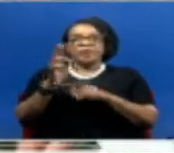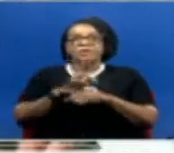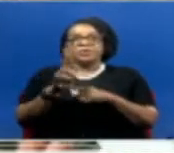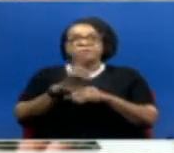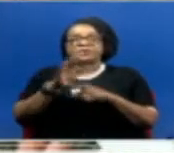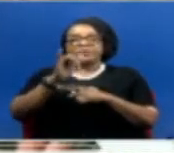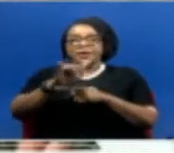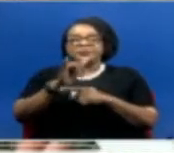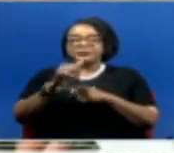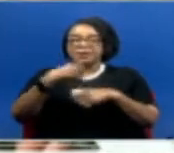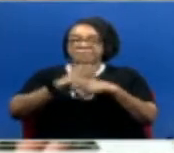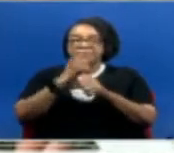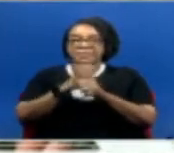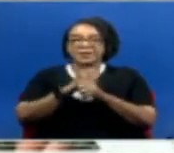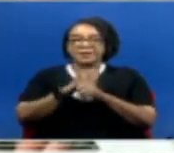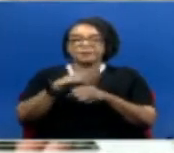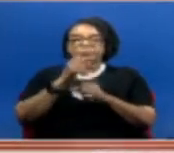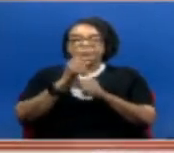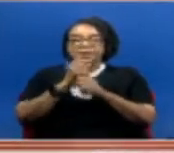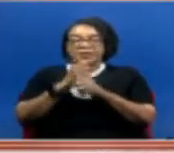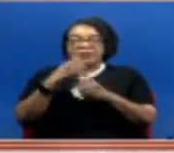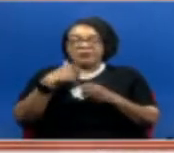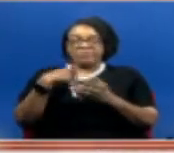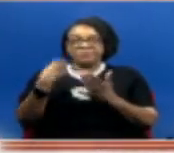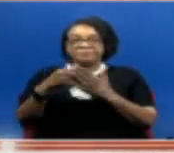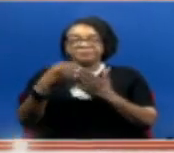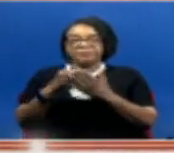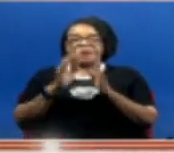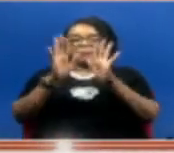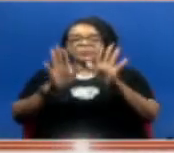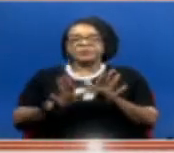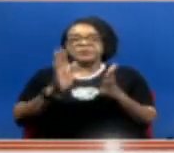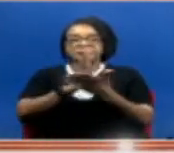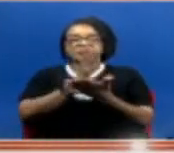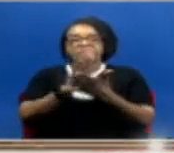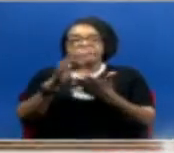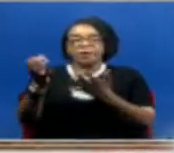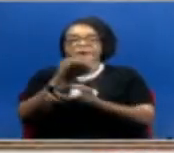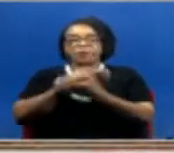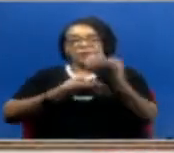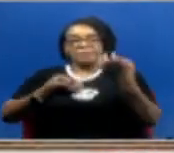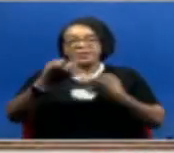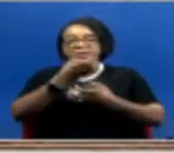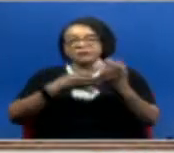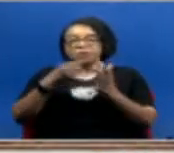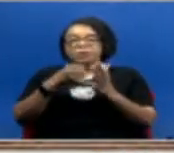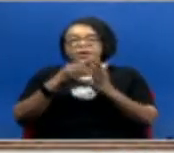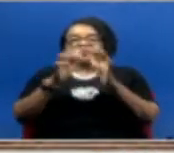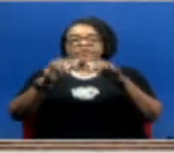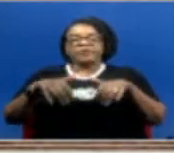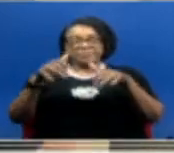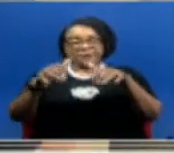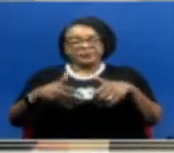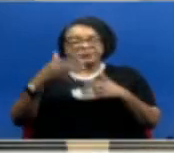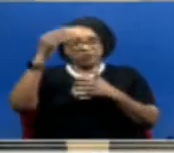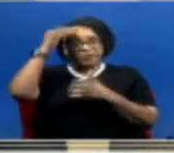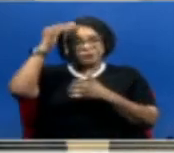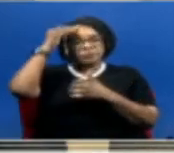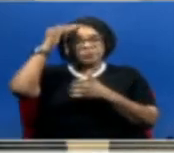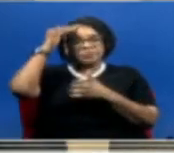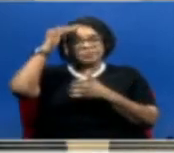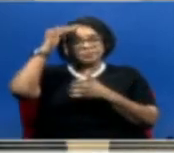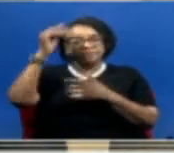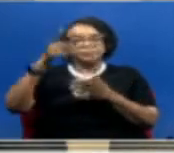umesababishwa na hatua ya kuongeza fedha katika sekta muhimu za uchumi, ikiwemo sekta ya kilimo na elimu. We are